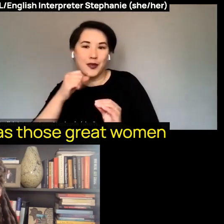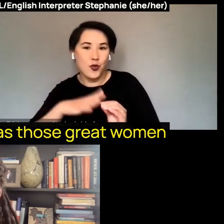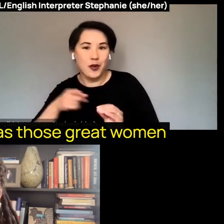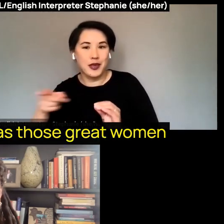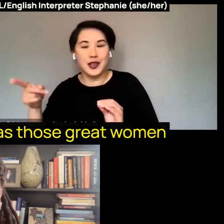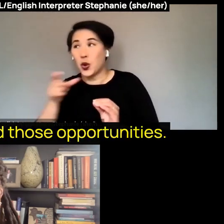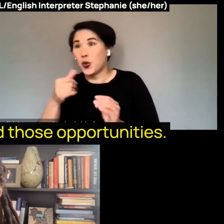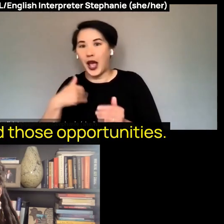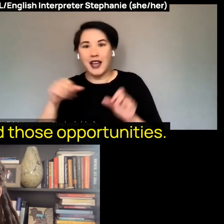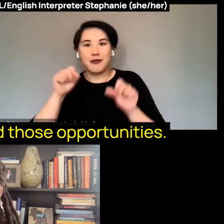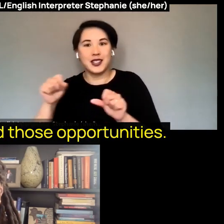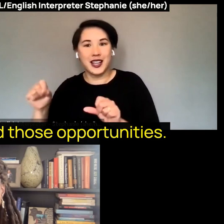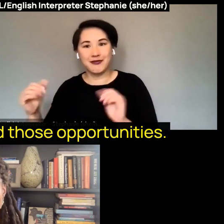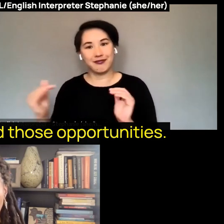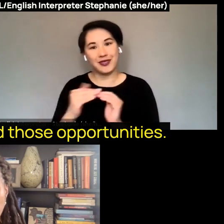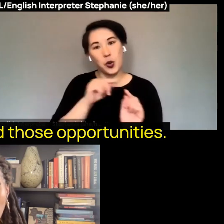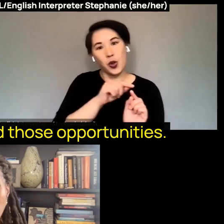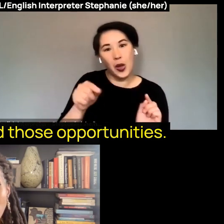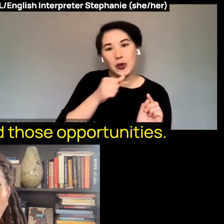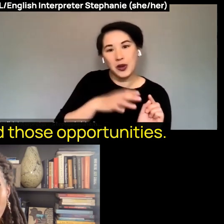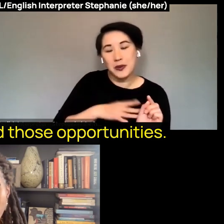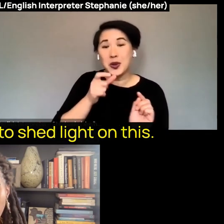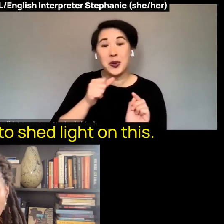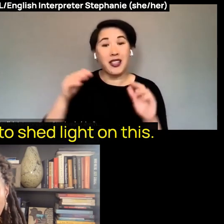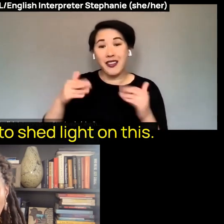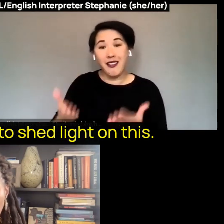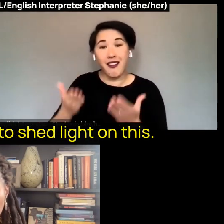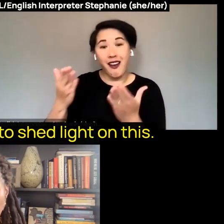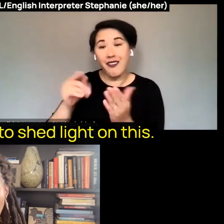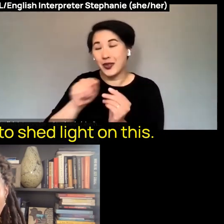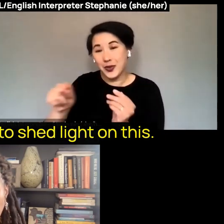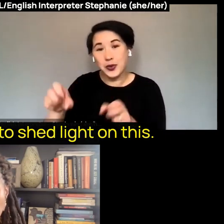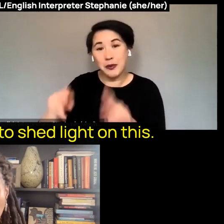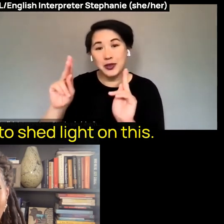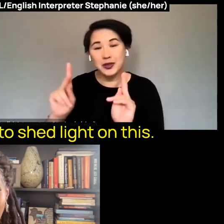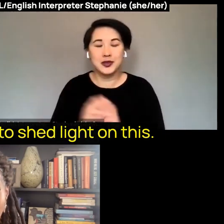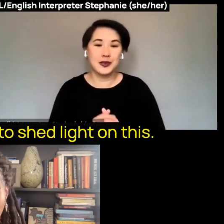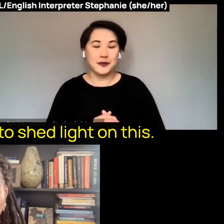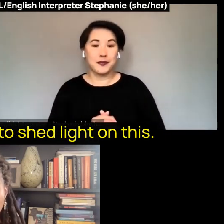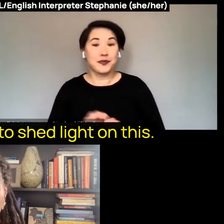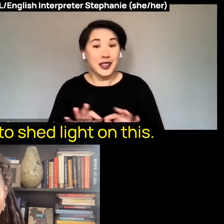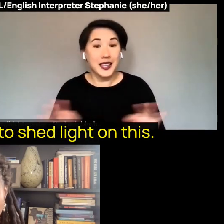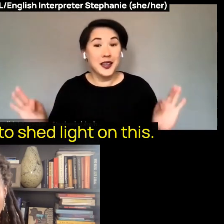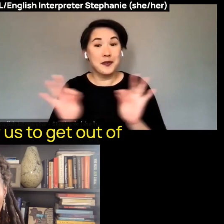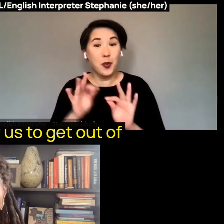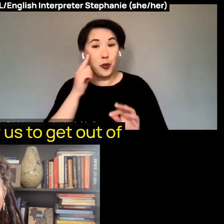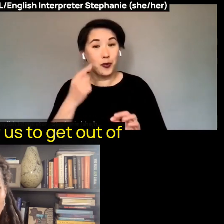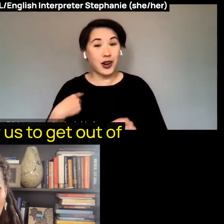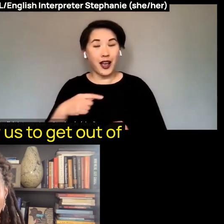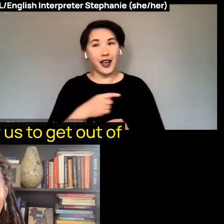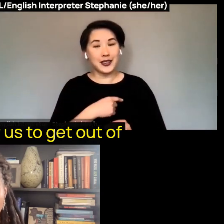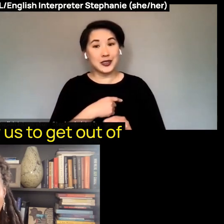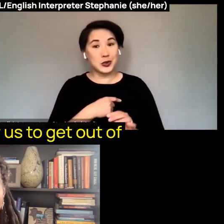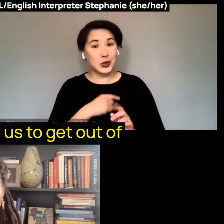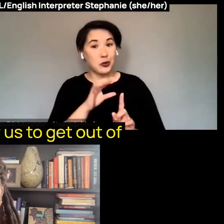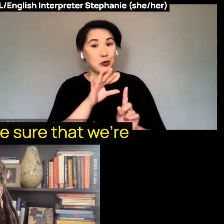great women that have not been offered those opportunities. And it's important for us to shed light on this. It's